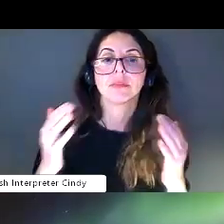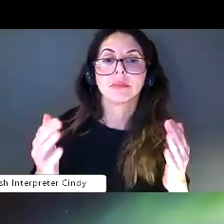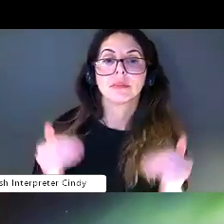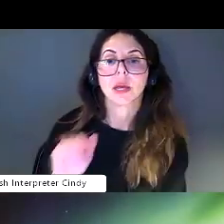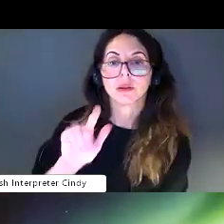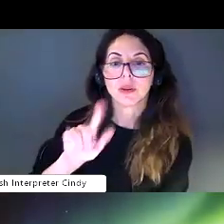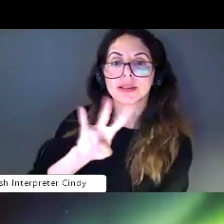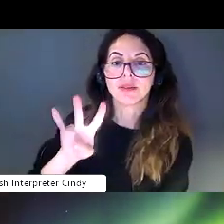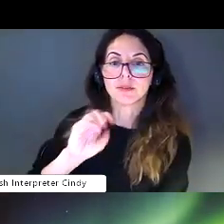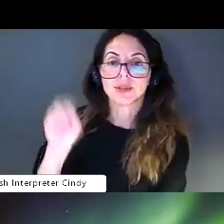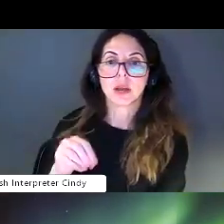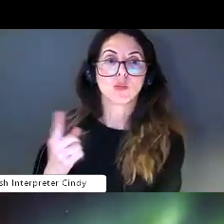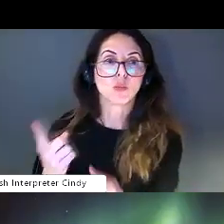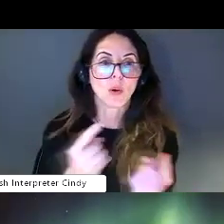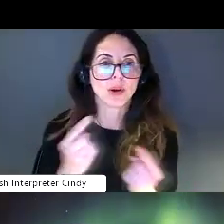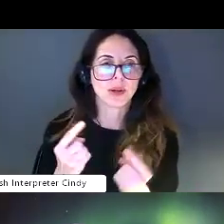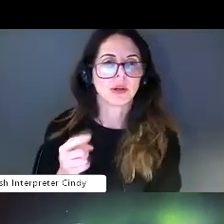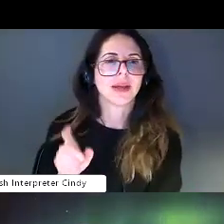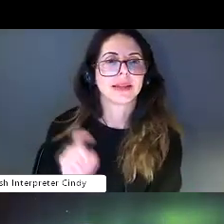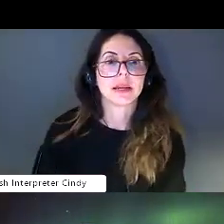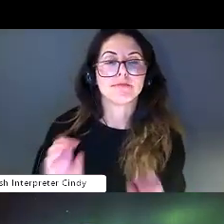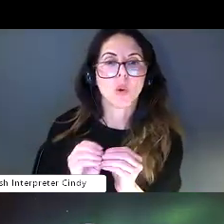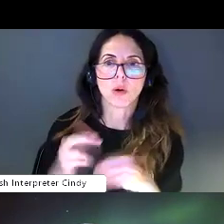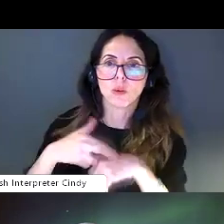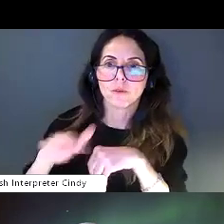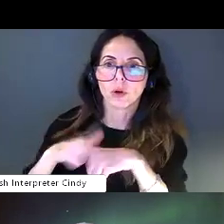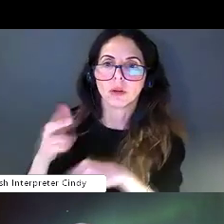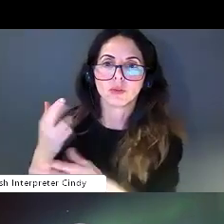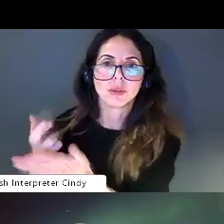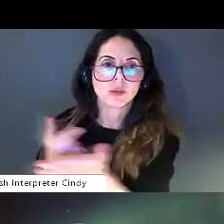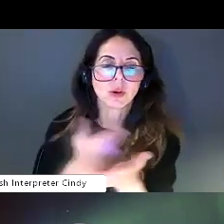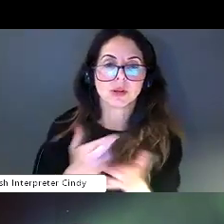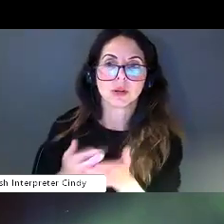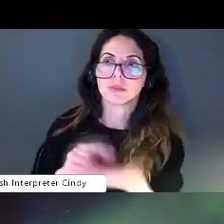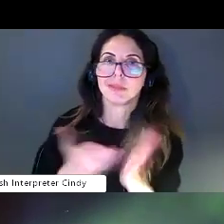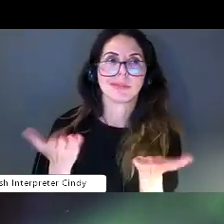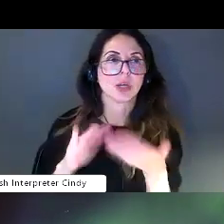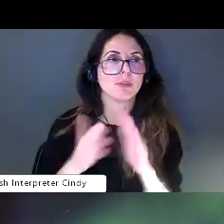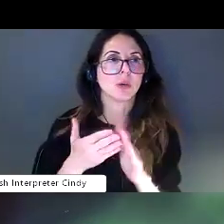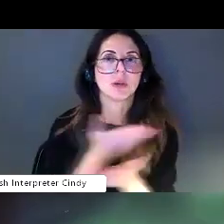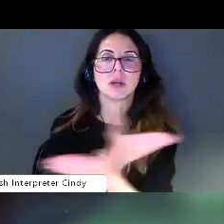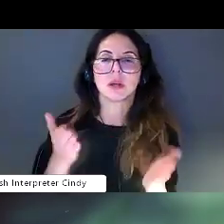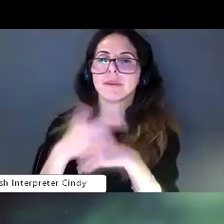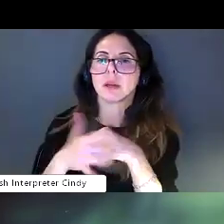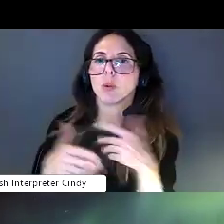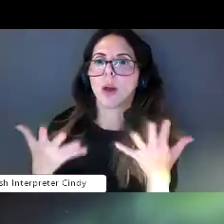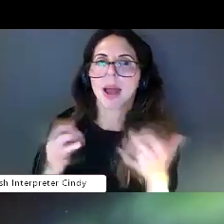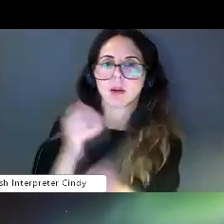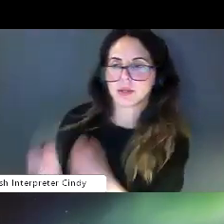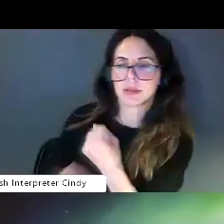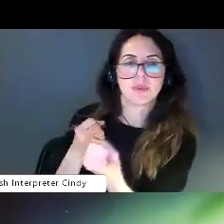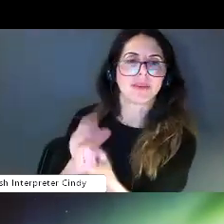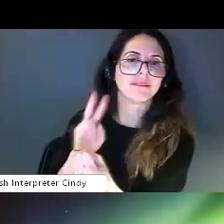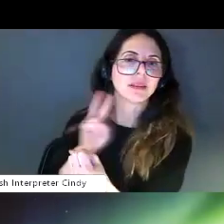27% indicated more knowledge of referral resources. So what community resources are out there for supporting victims of abuse